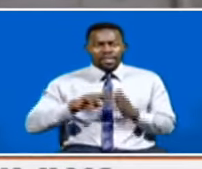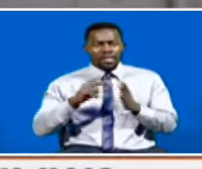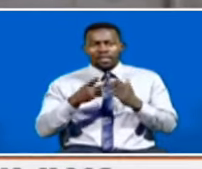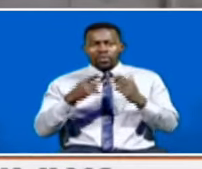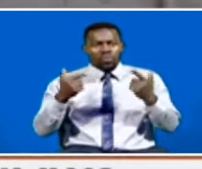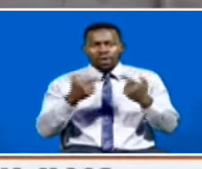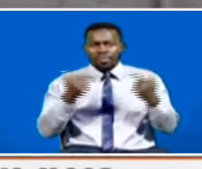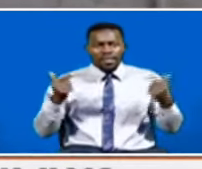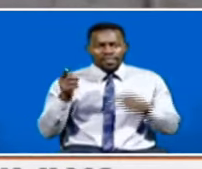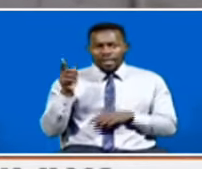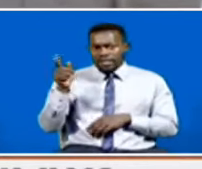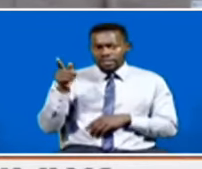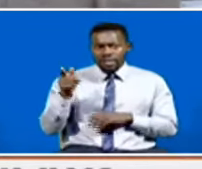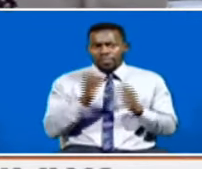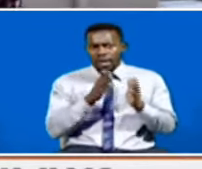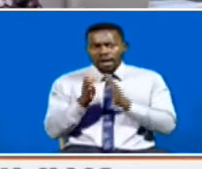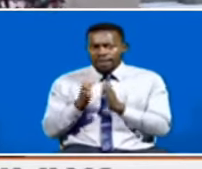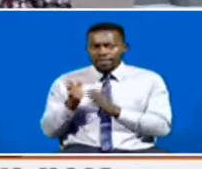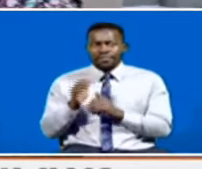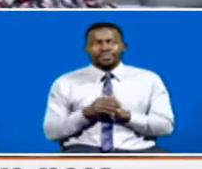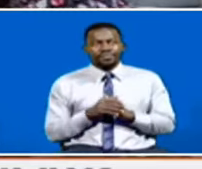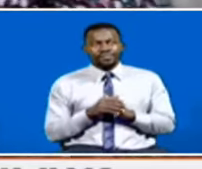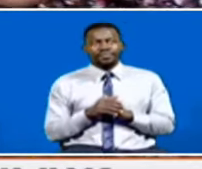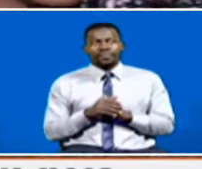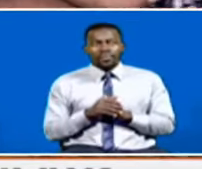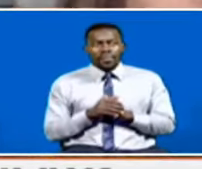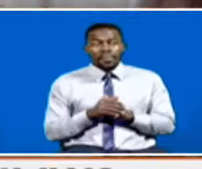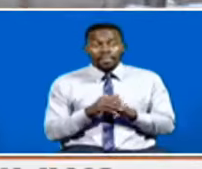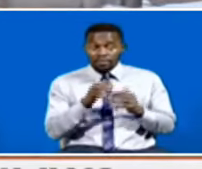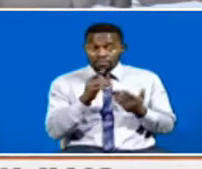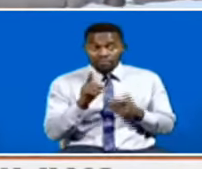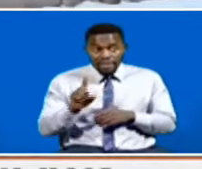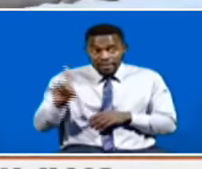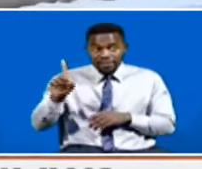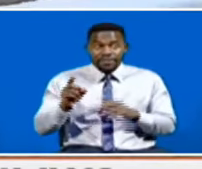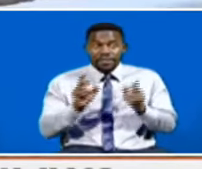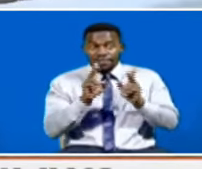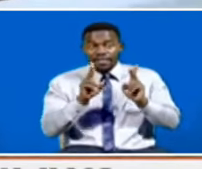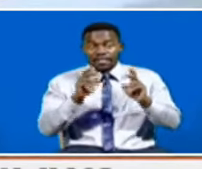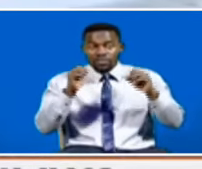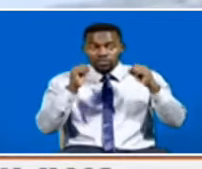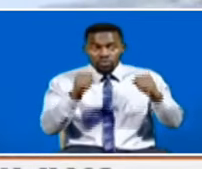Bila shaka Phylis Omido ni miongoni mwa wanawake ngangari wakati ulimwengu